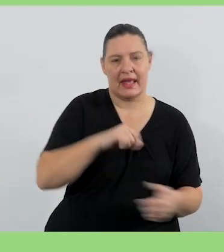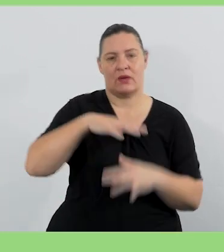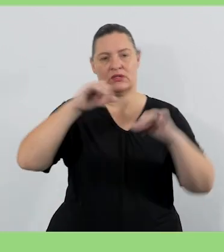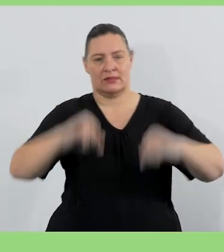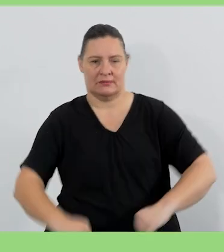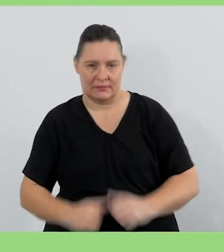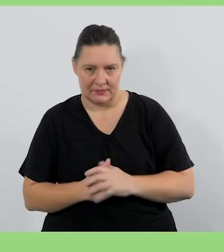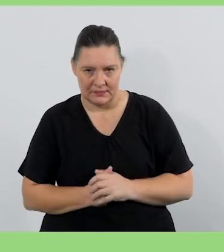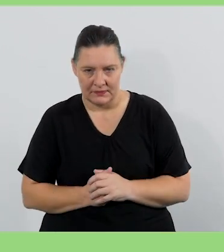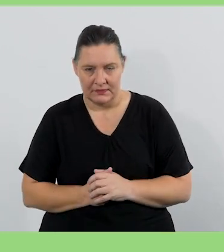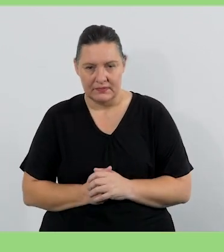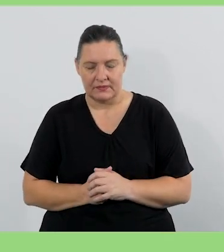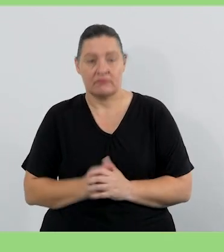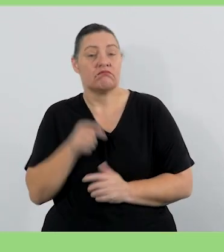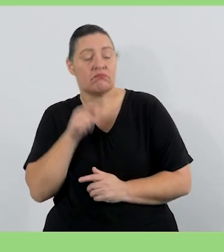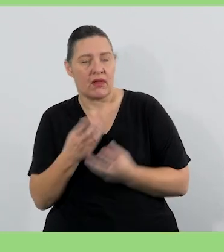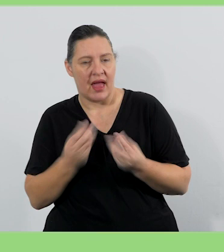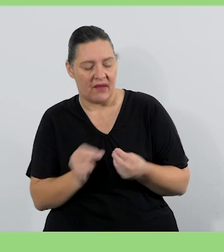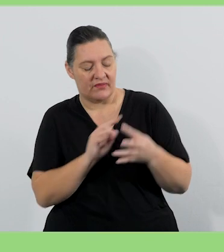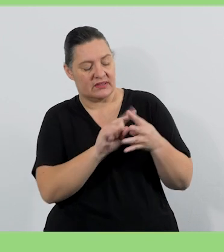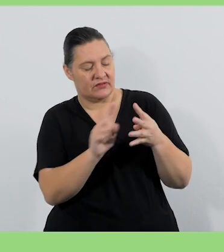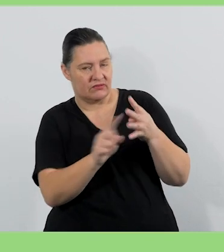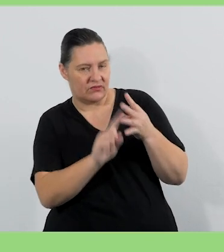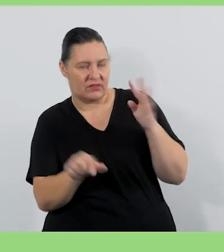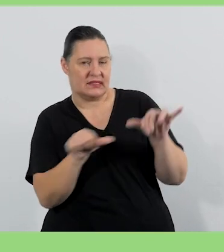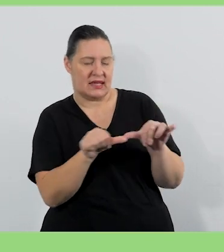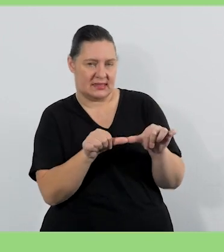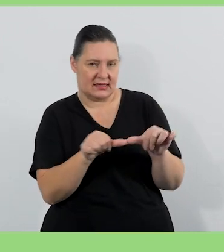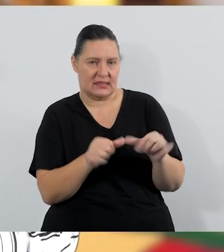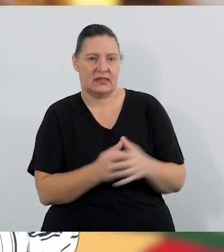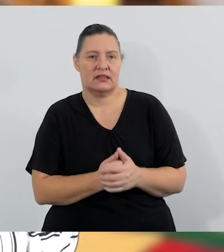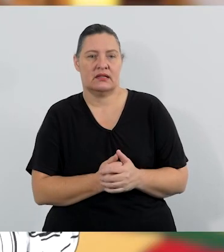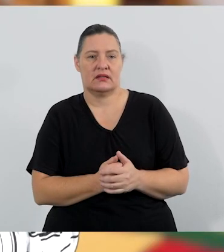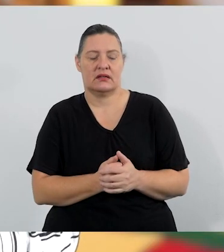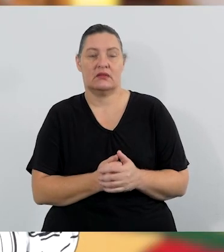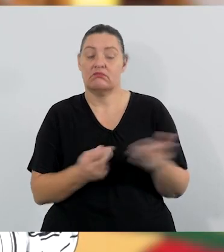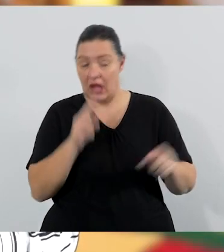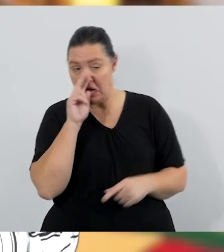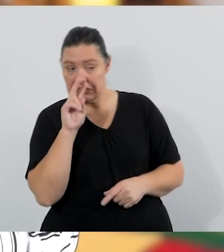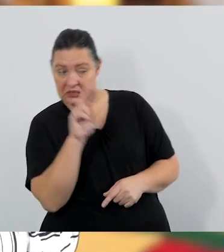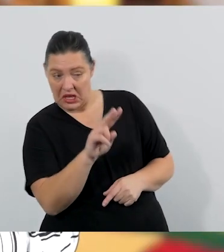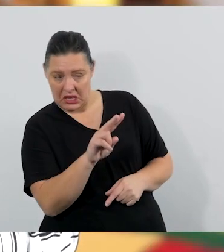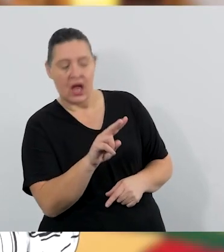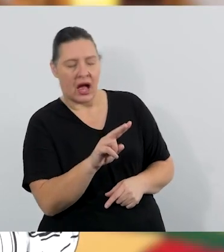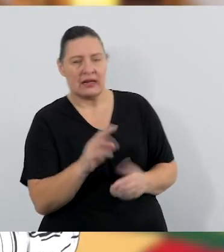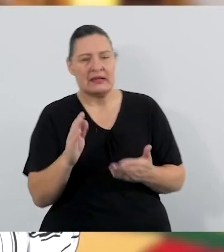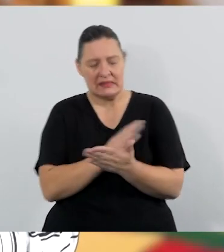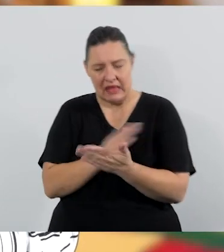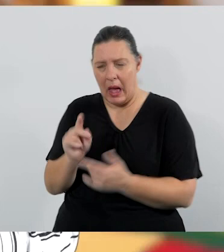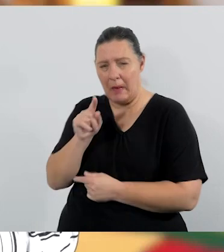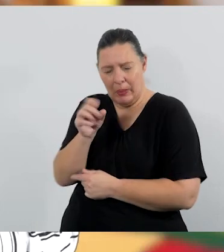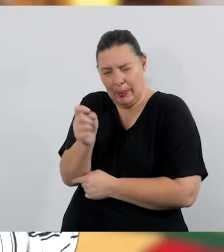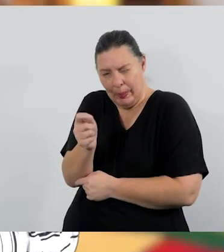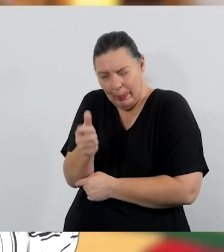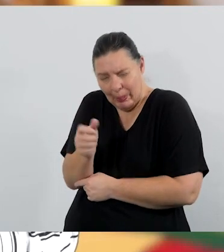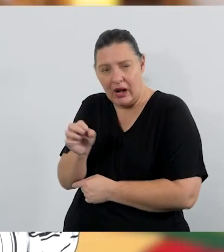ecosystem. And they have different sizes. So that means we have big decomposers that we can see with our naked eyes, and we